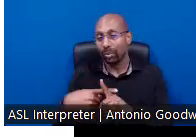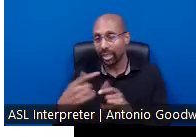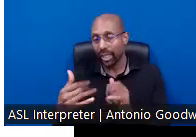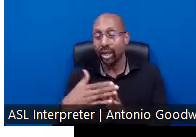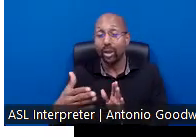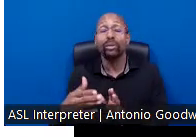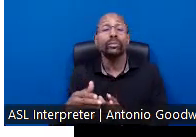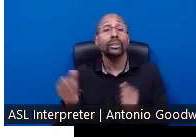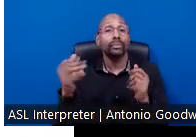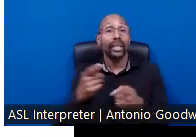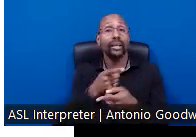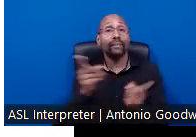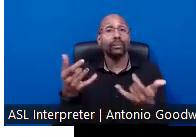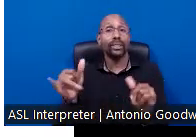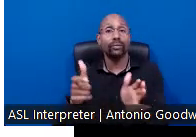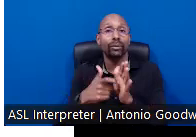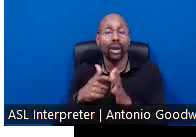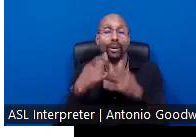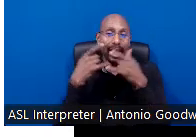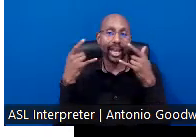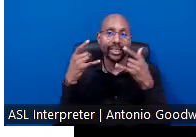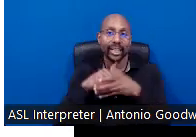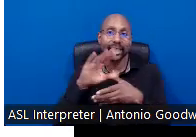requiring folks to wear a mask.